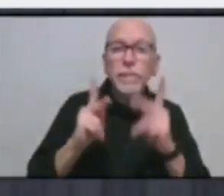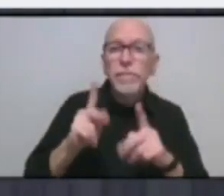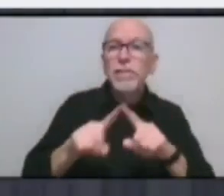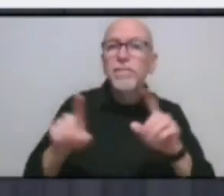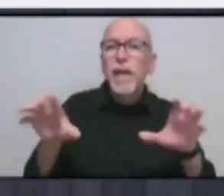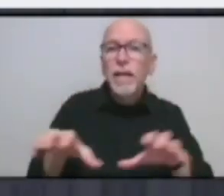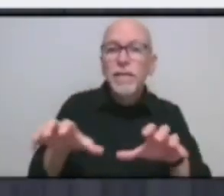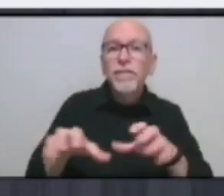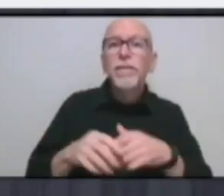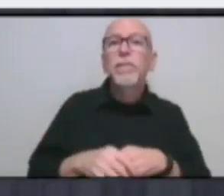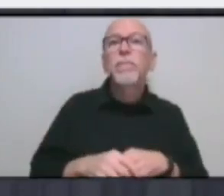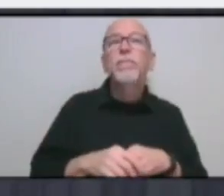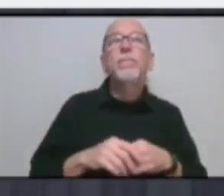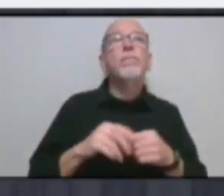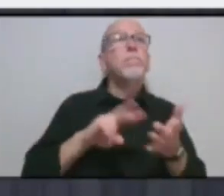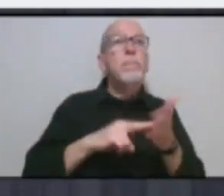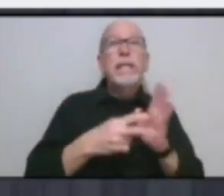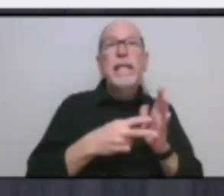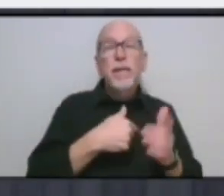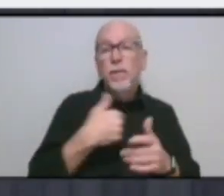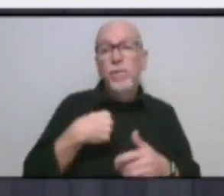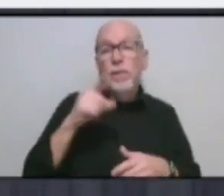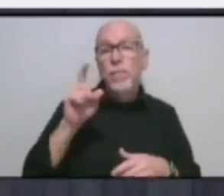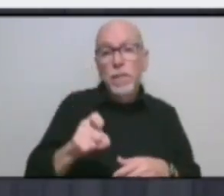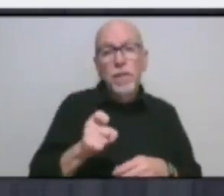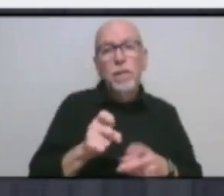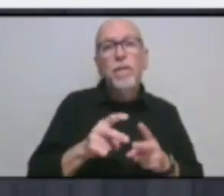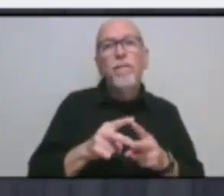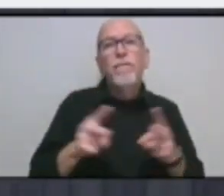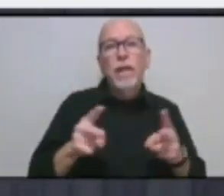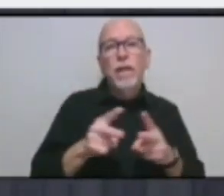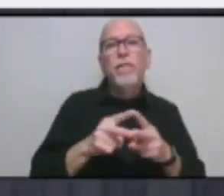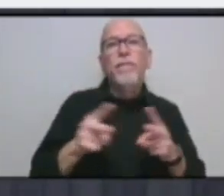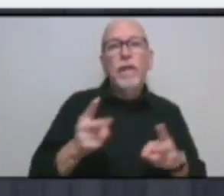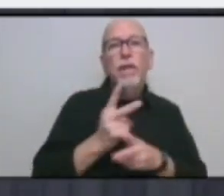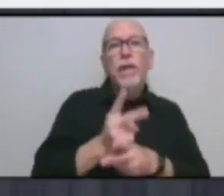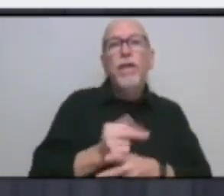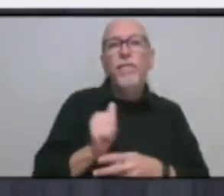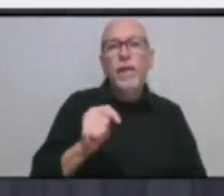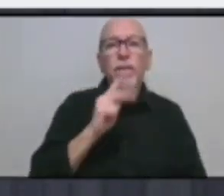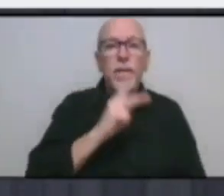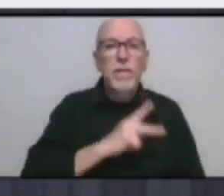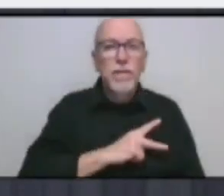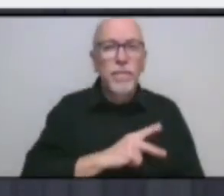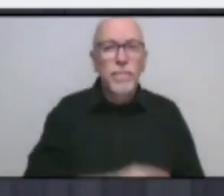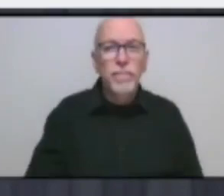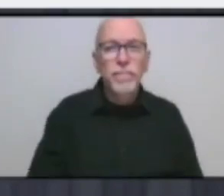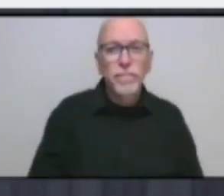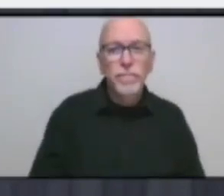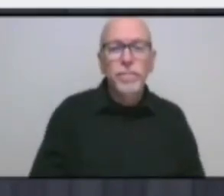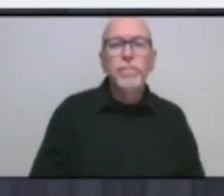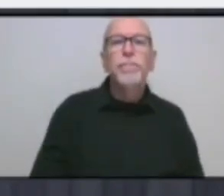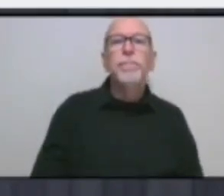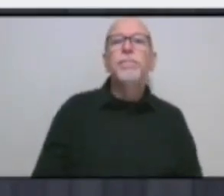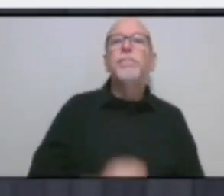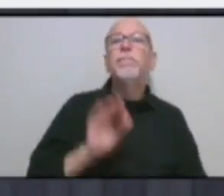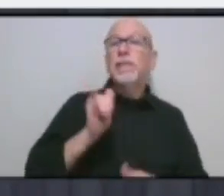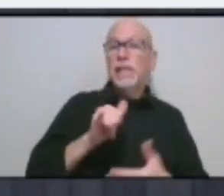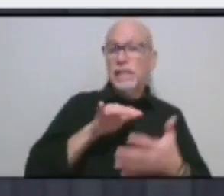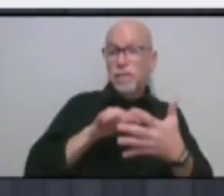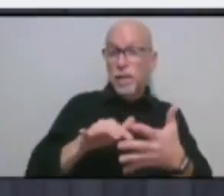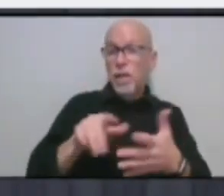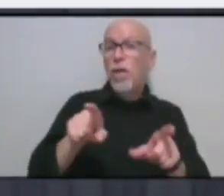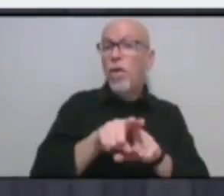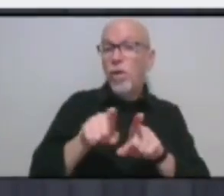may also mean being very, very careful here at Thanksgiving. The Indiana prevalence study was also the first to show